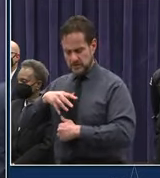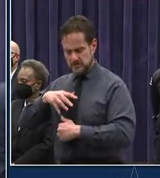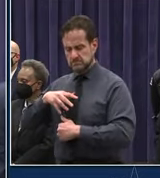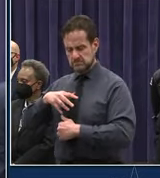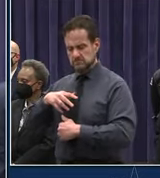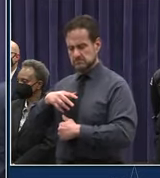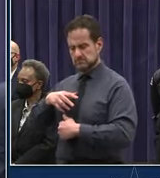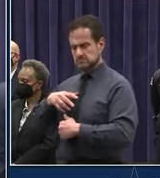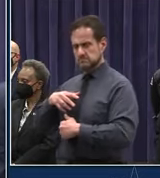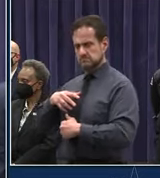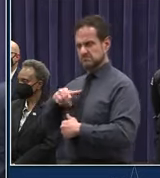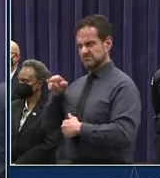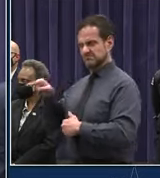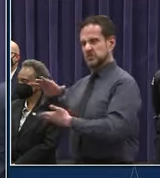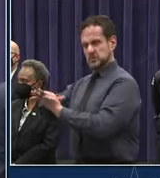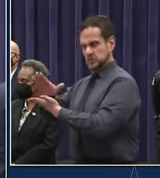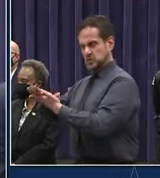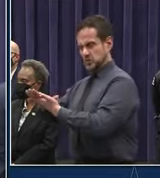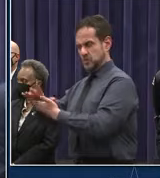school.